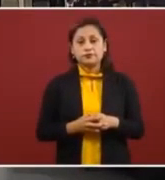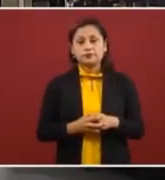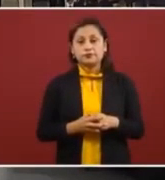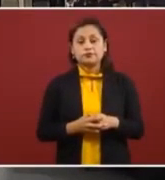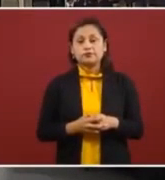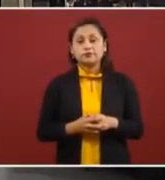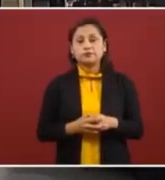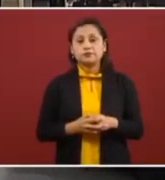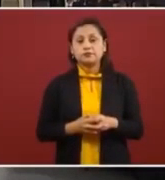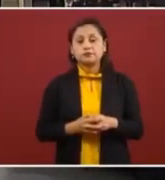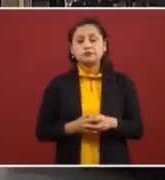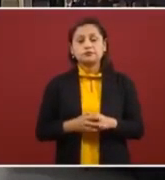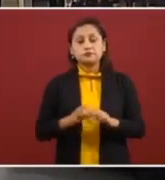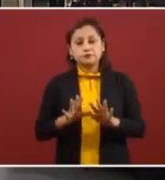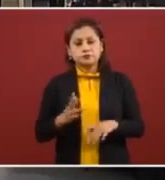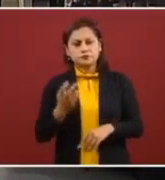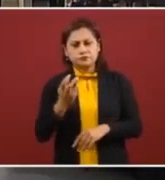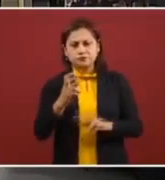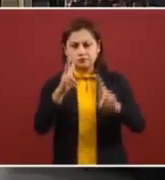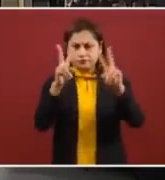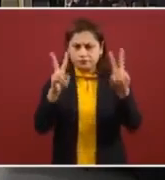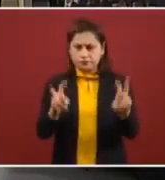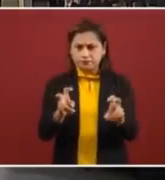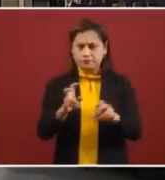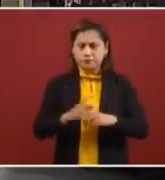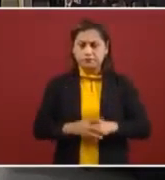So regarding the matter,